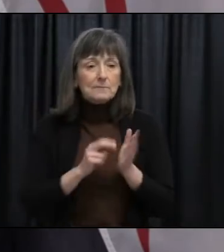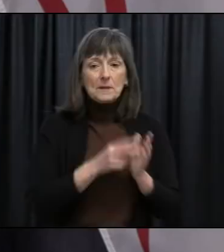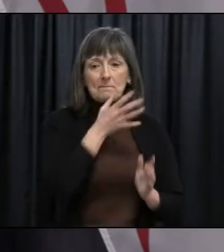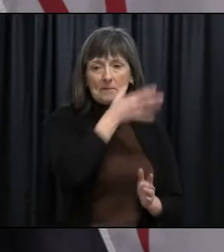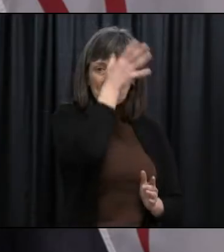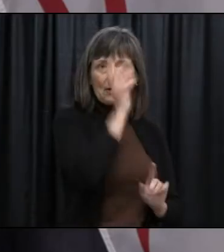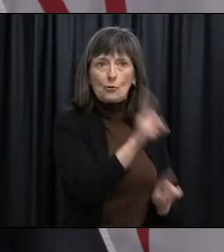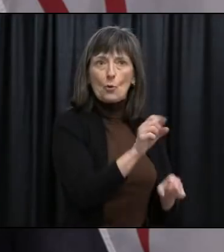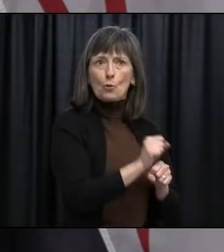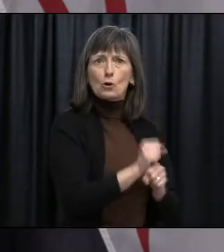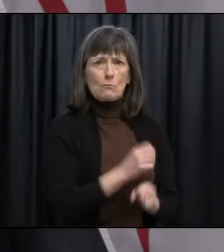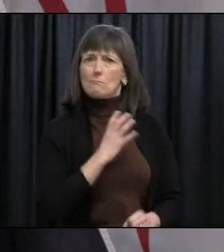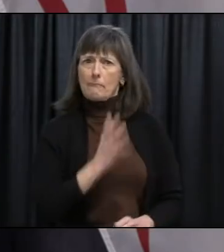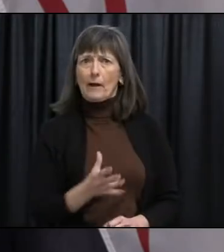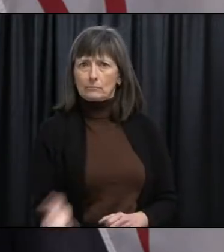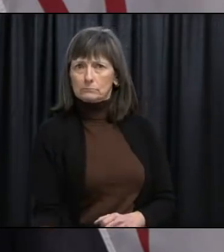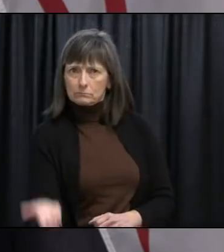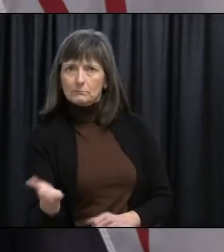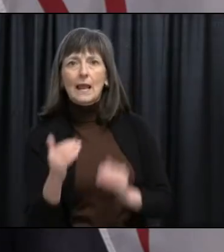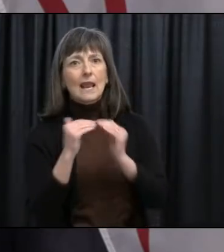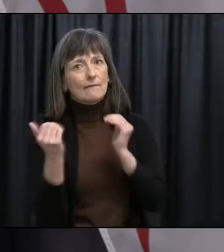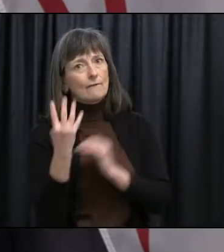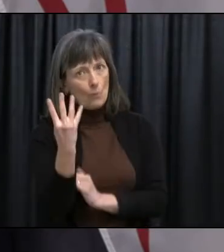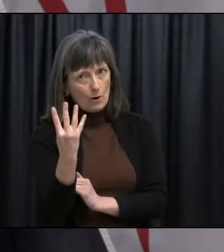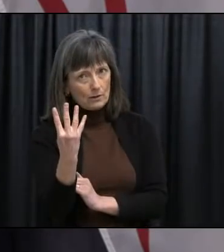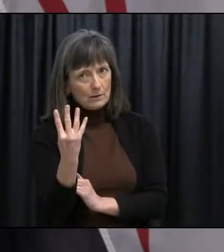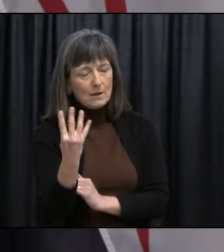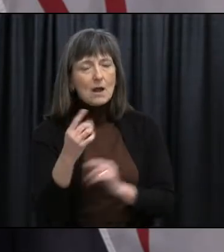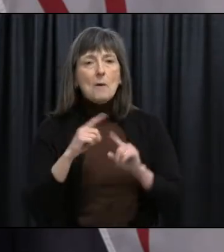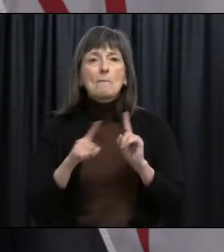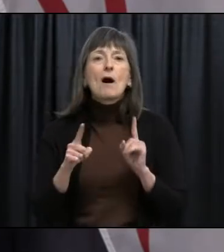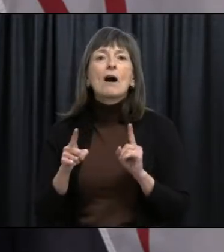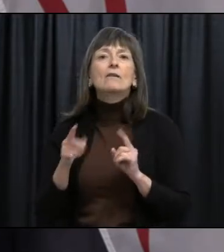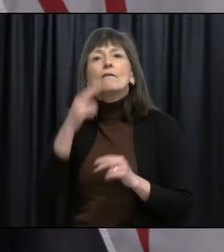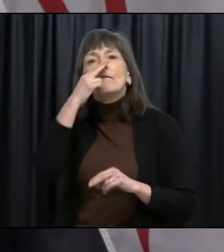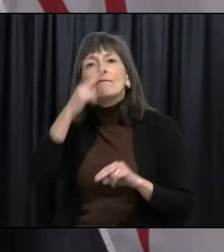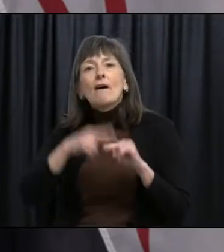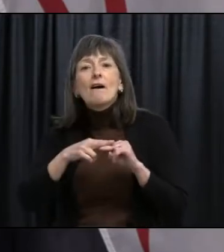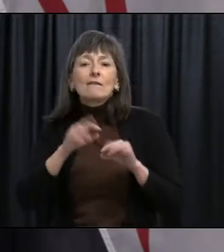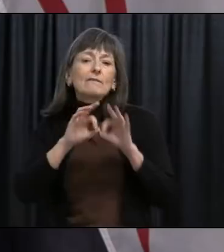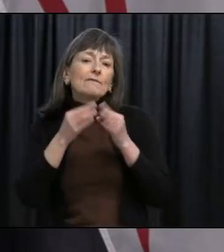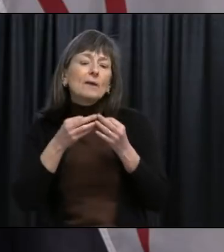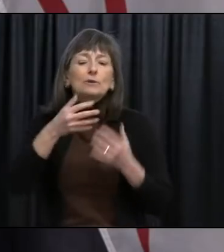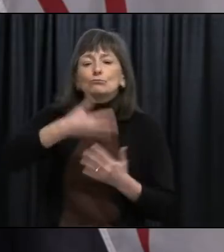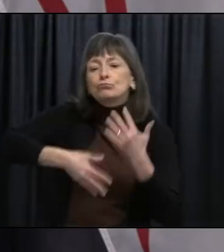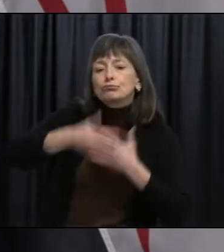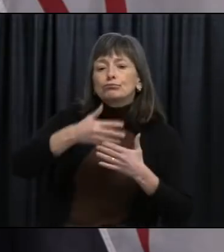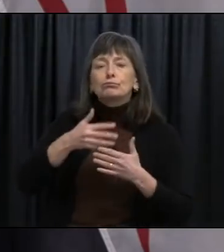this. But it's not sort of those social gatherings that you would have with your family, not yet.